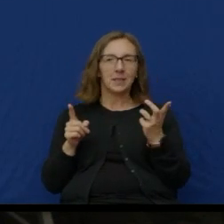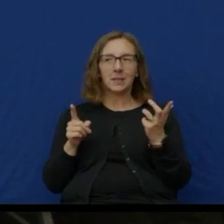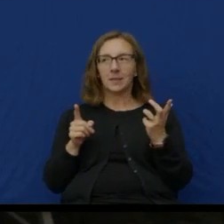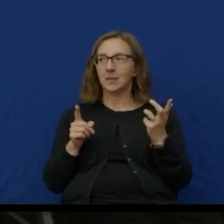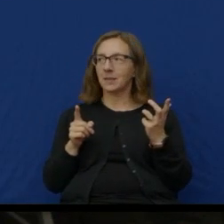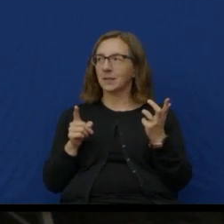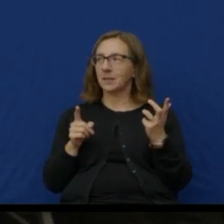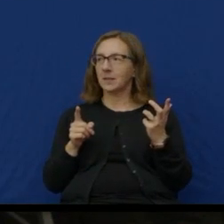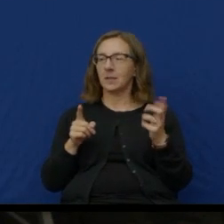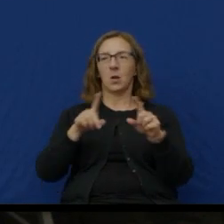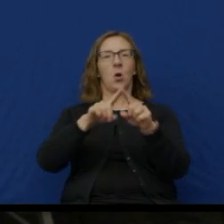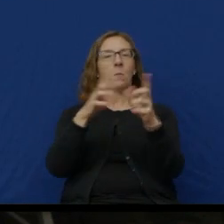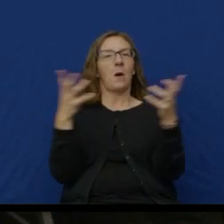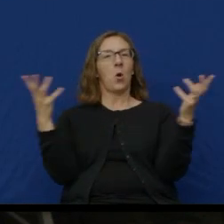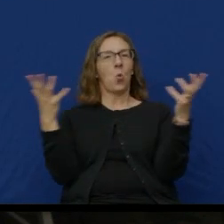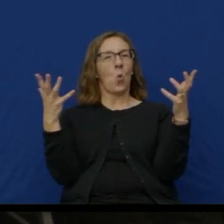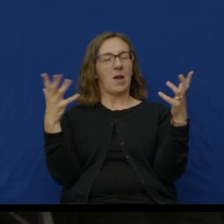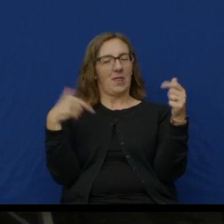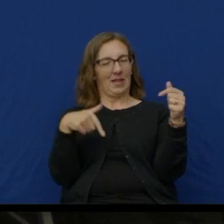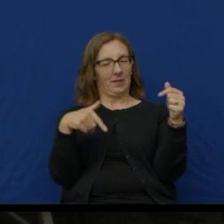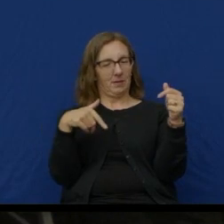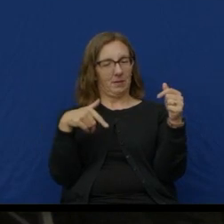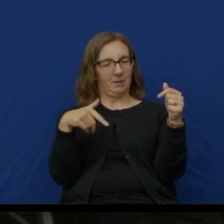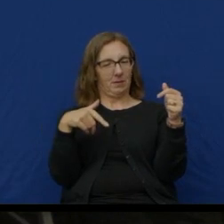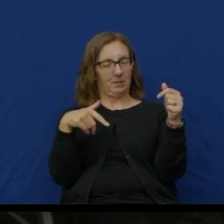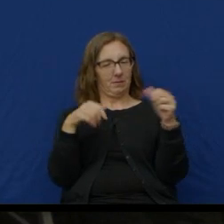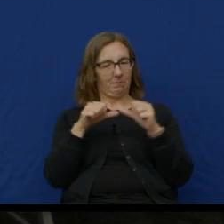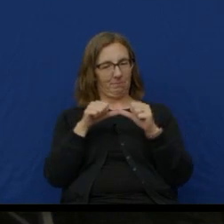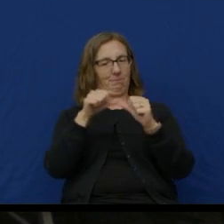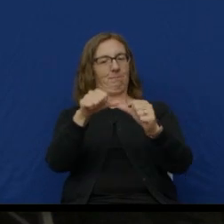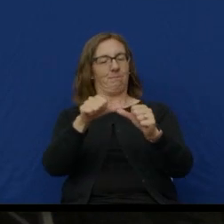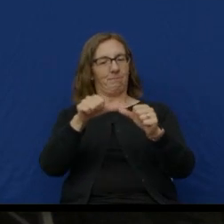know, what is this theory of action? What is this pathway?